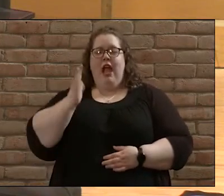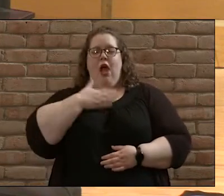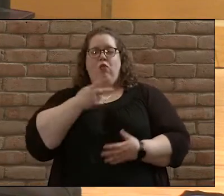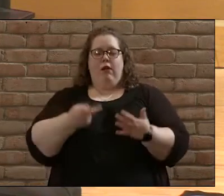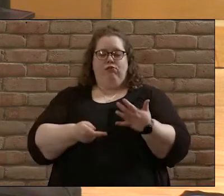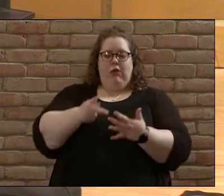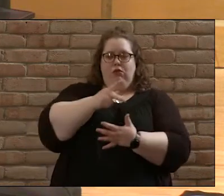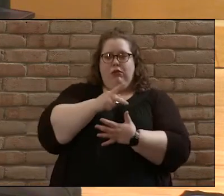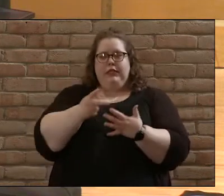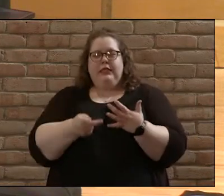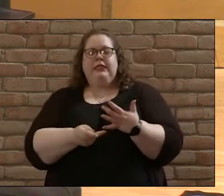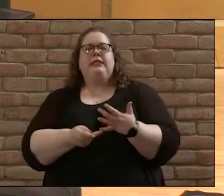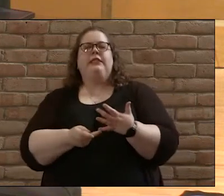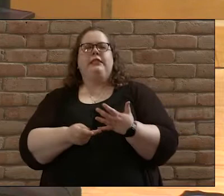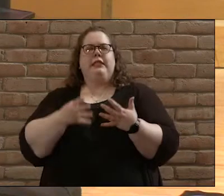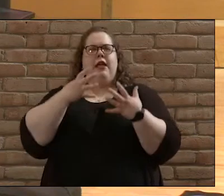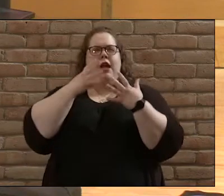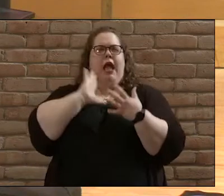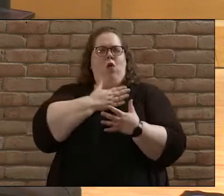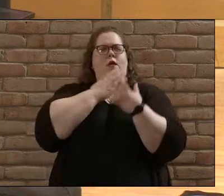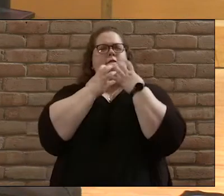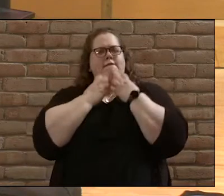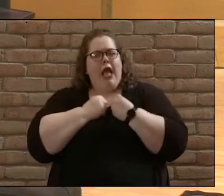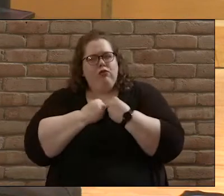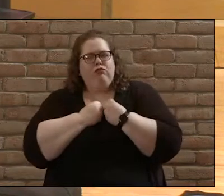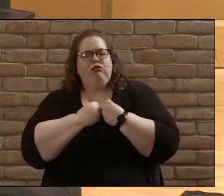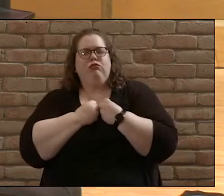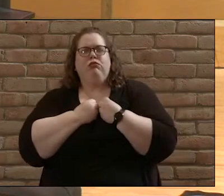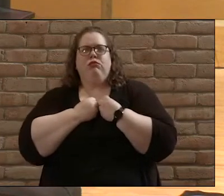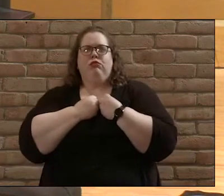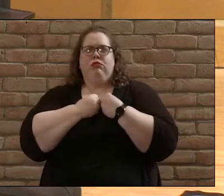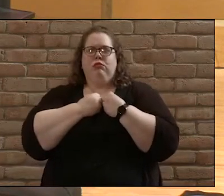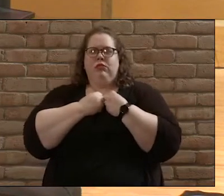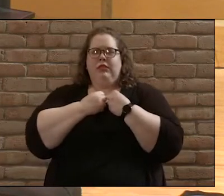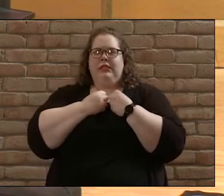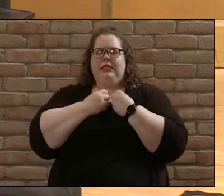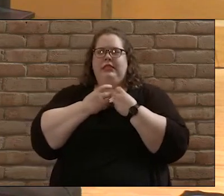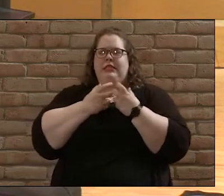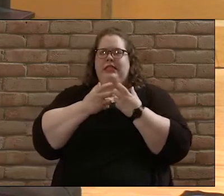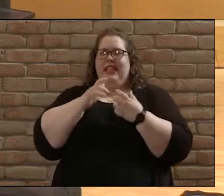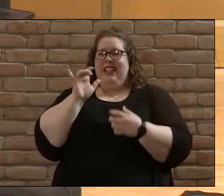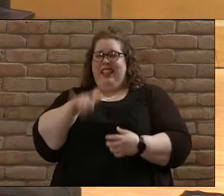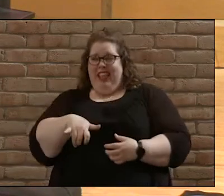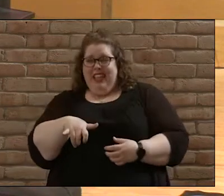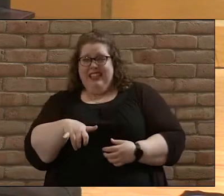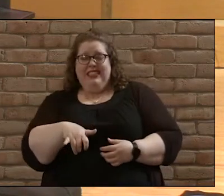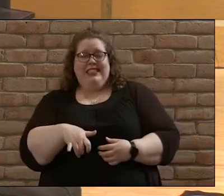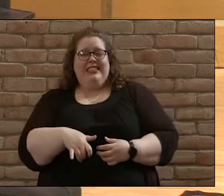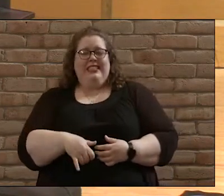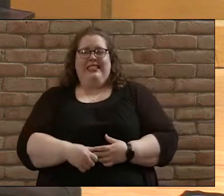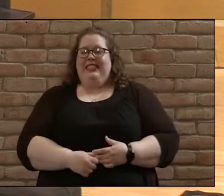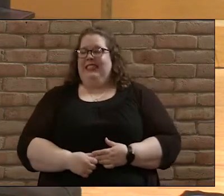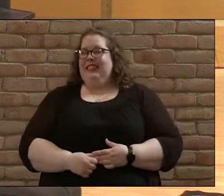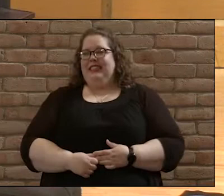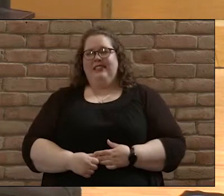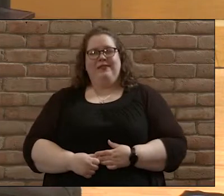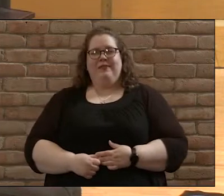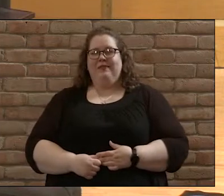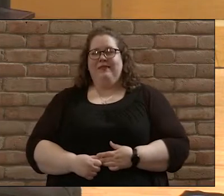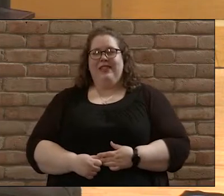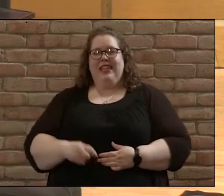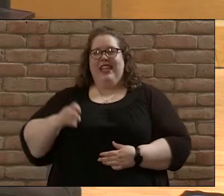prioritize and that we value, when you break it down, isn't this just another